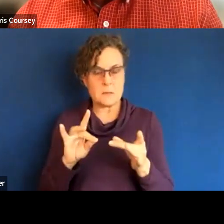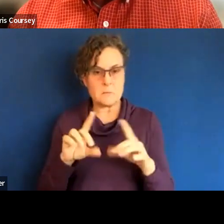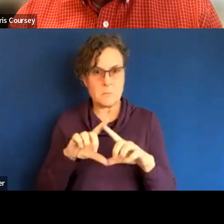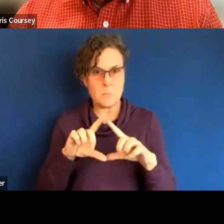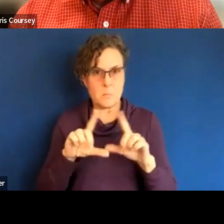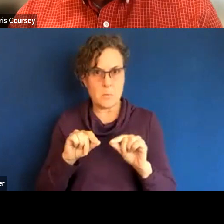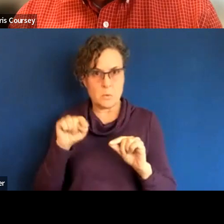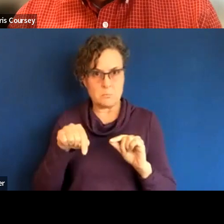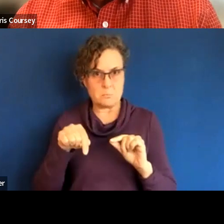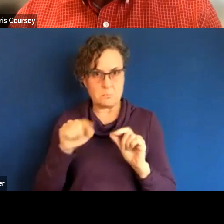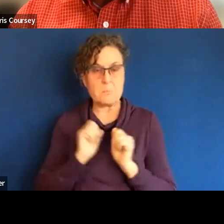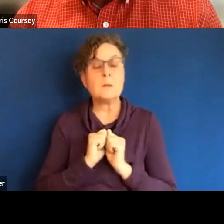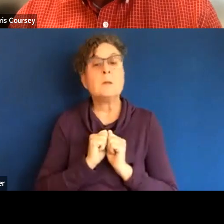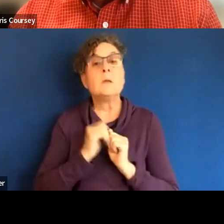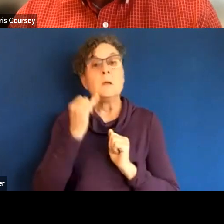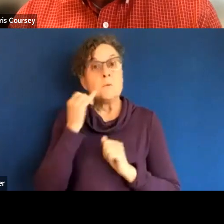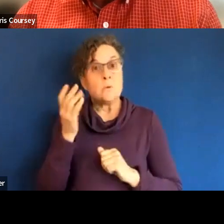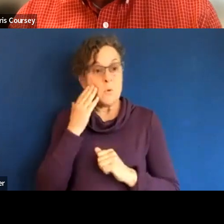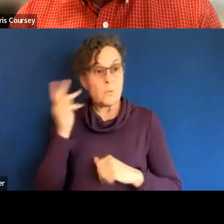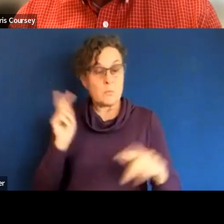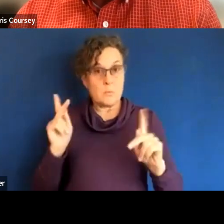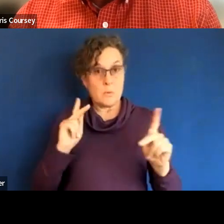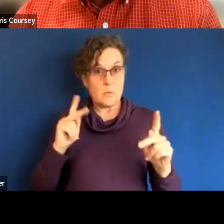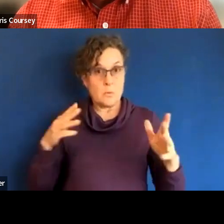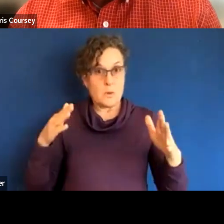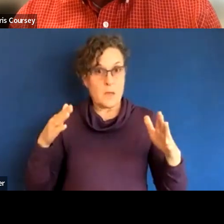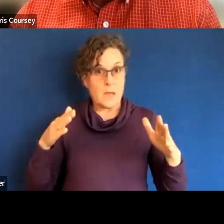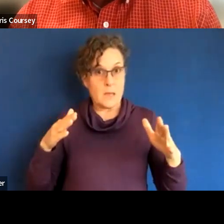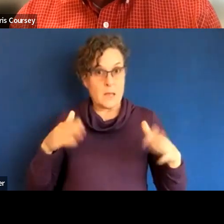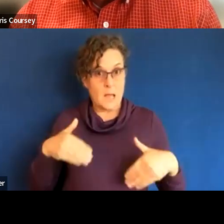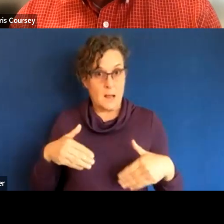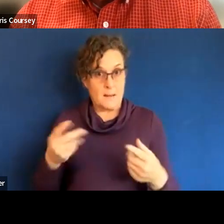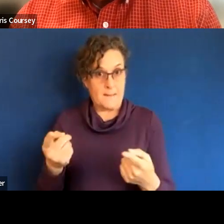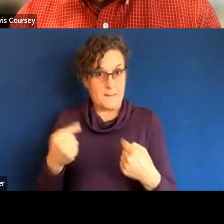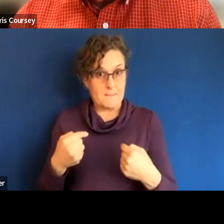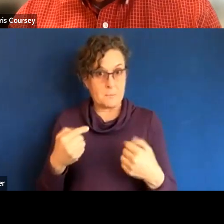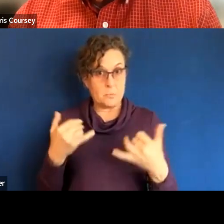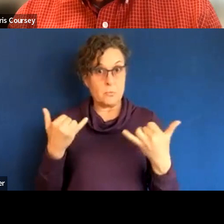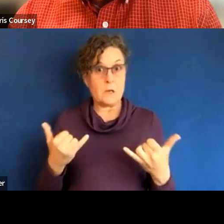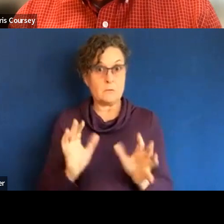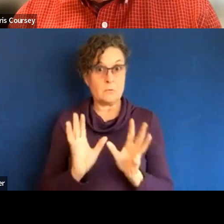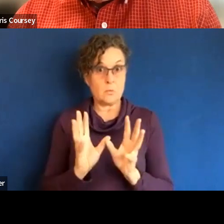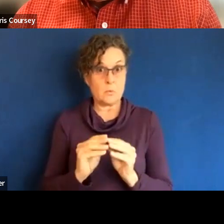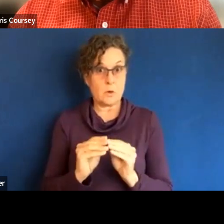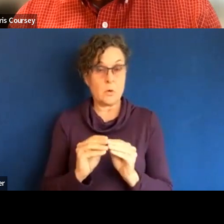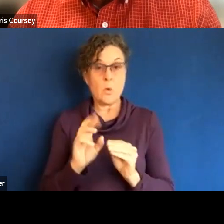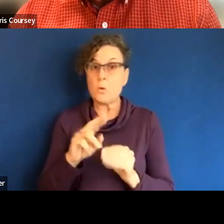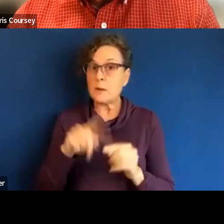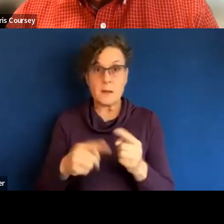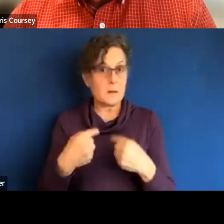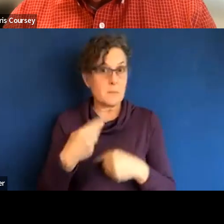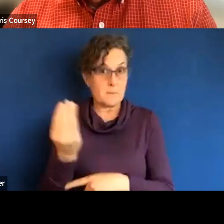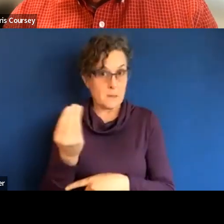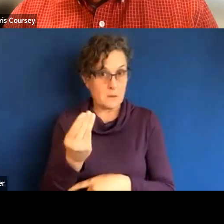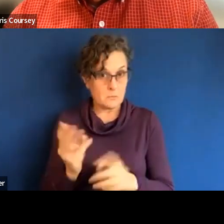For folks, if you know folks who haven't been able to make it to this webinar or to Monday's